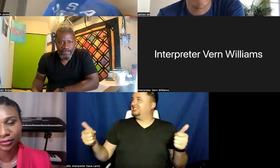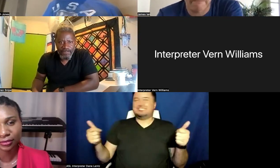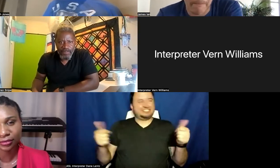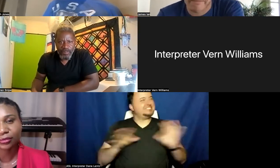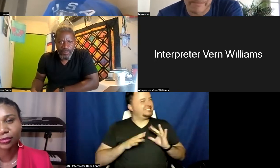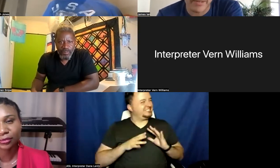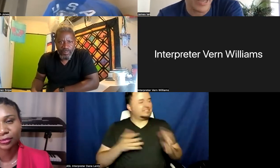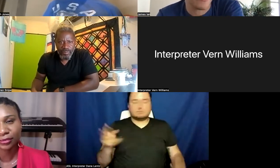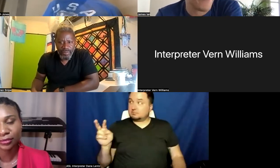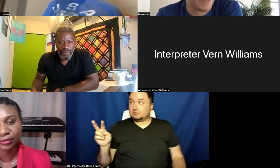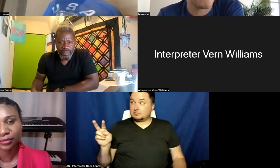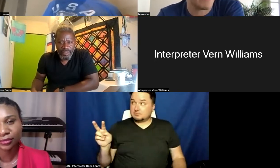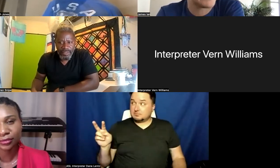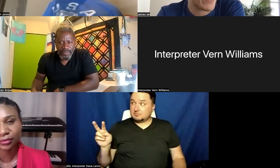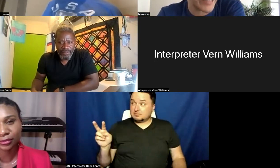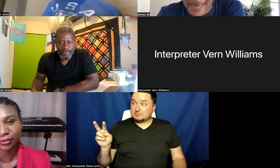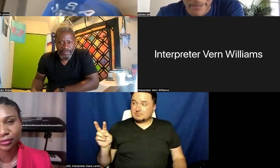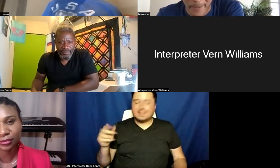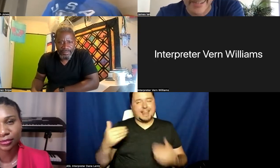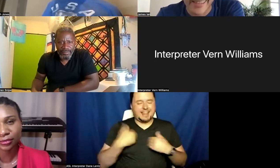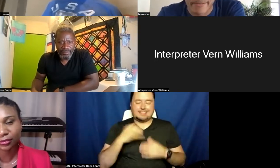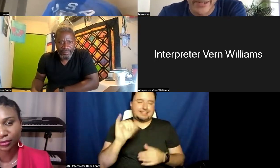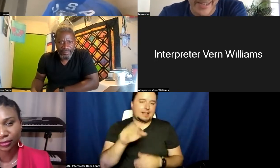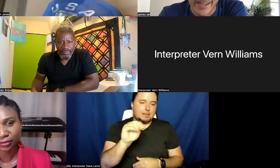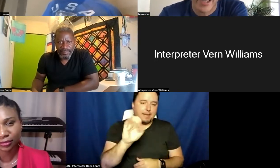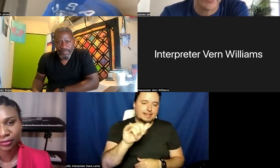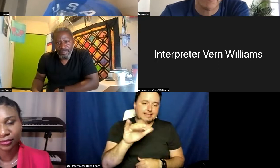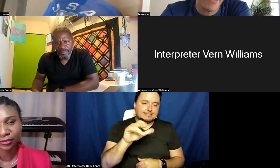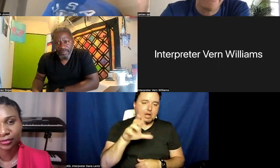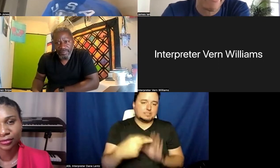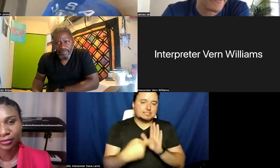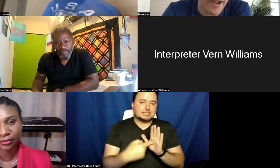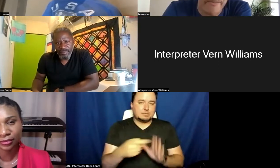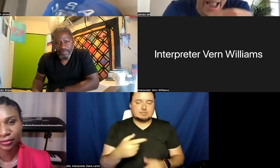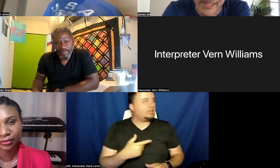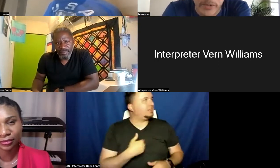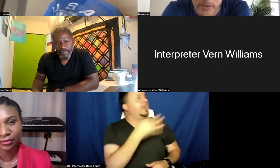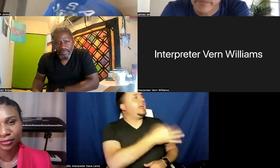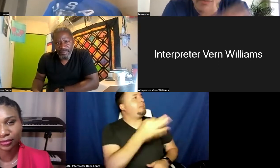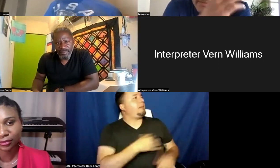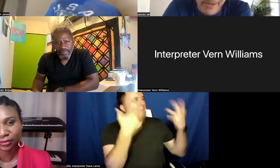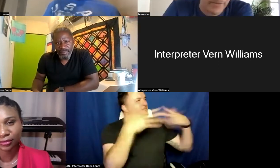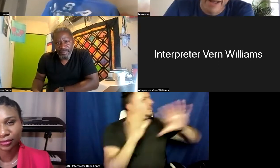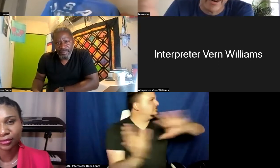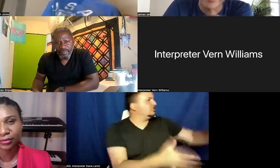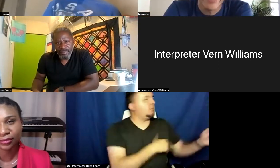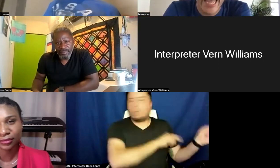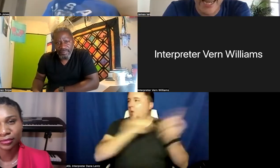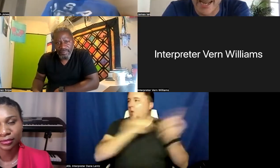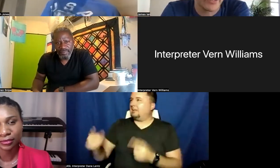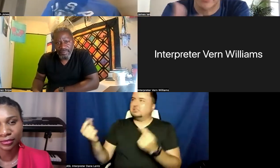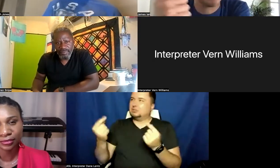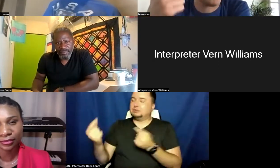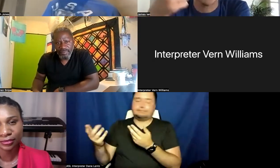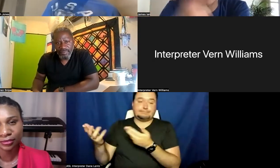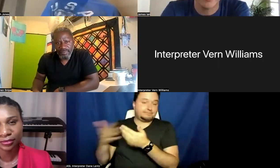Like, to say up the Miley Cyrus example, there was a thing where she was like, I'm done with hip hop. I'm going to go back and do whatever. And